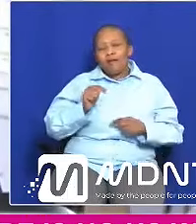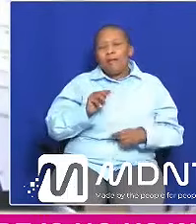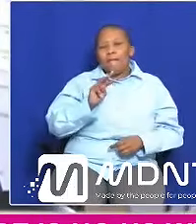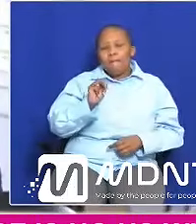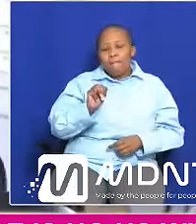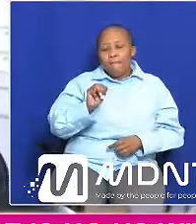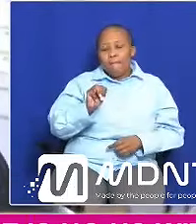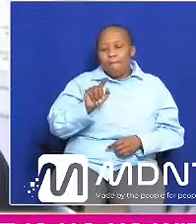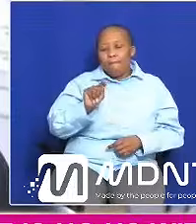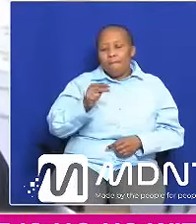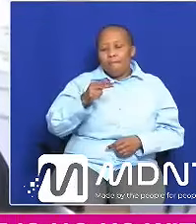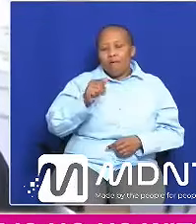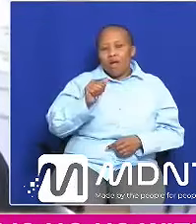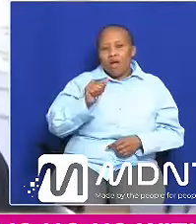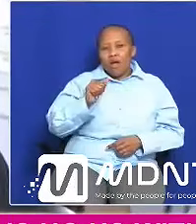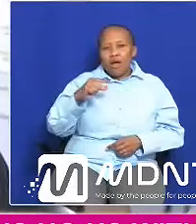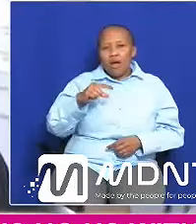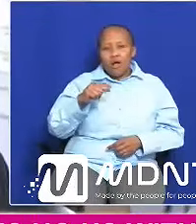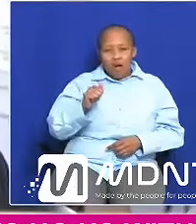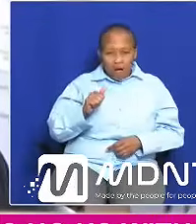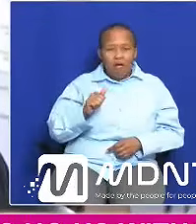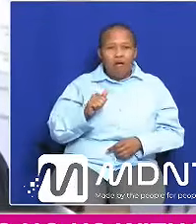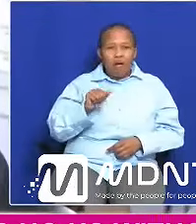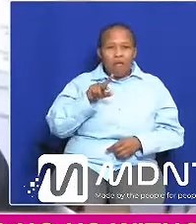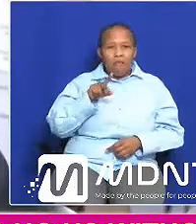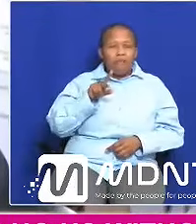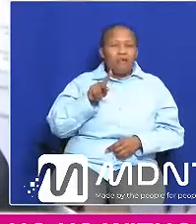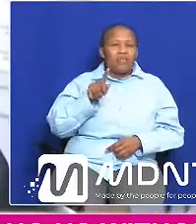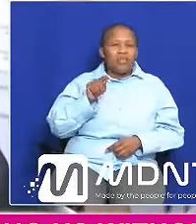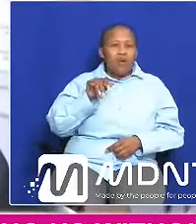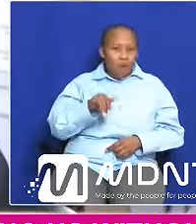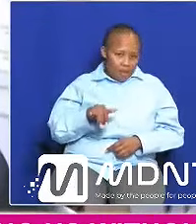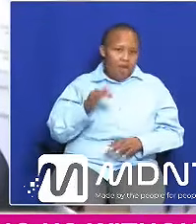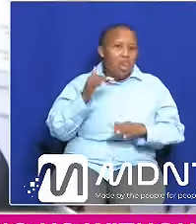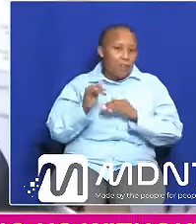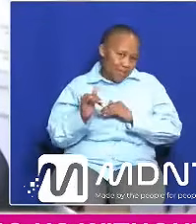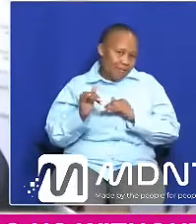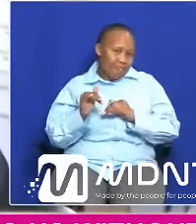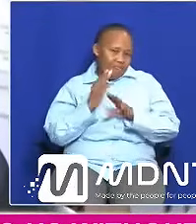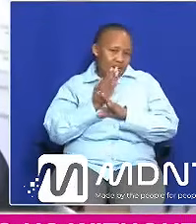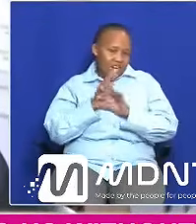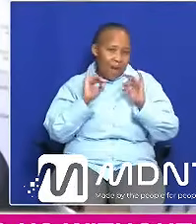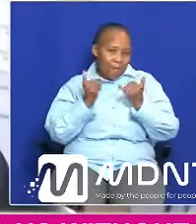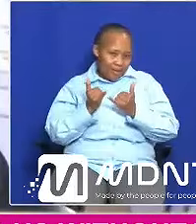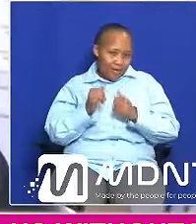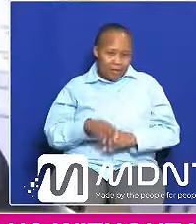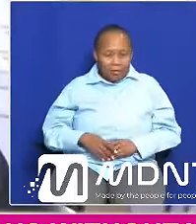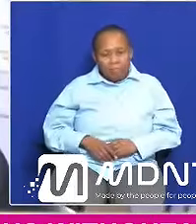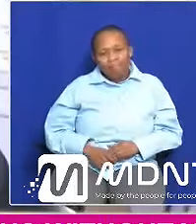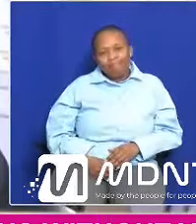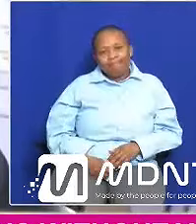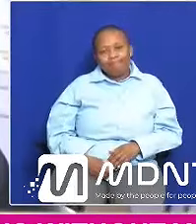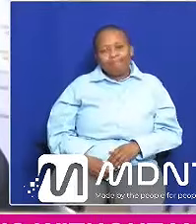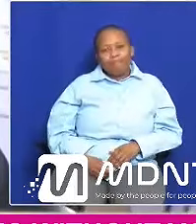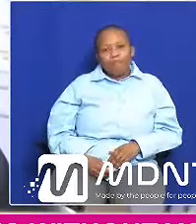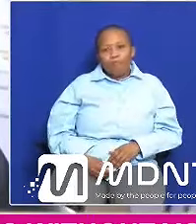Limited. You see that? I see it. Did I understand you to say that you don't know this company? Yes, I